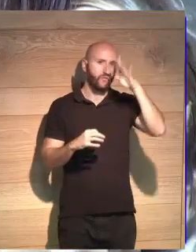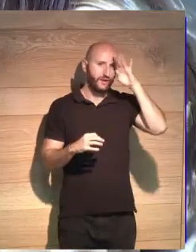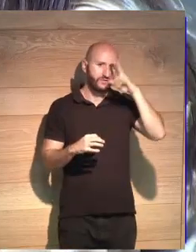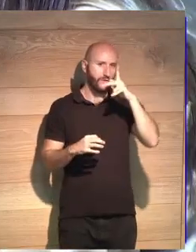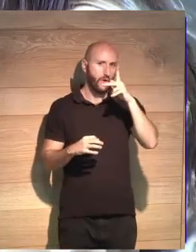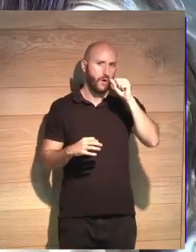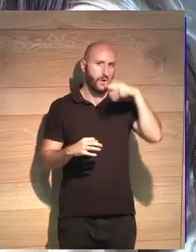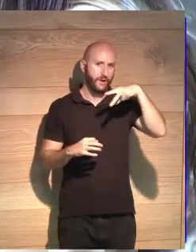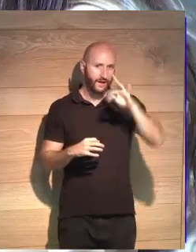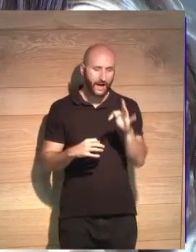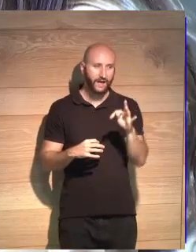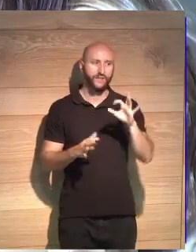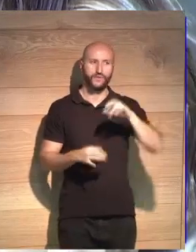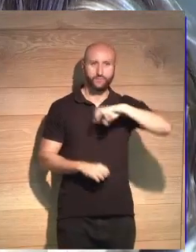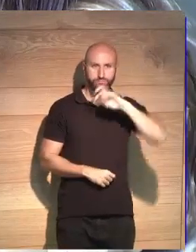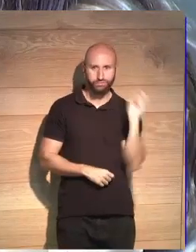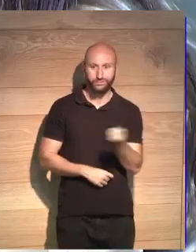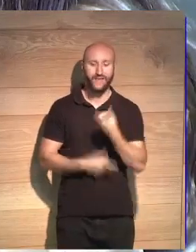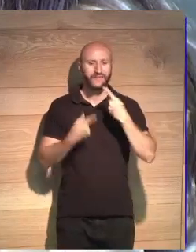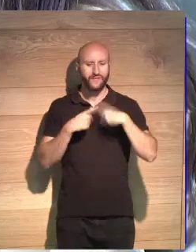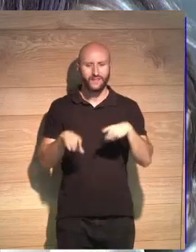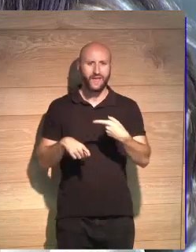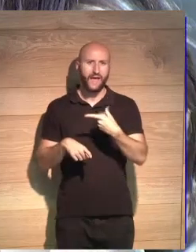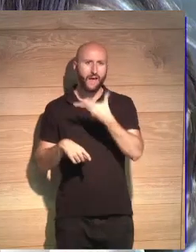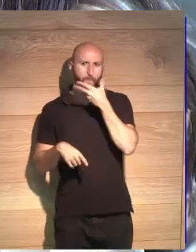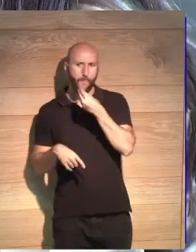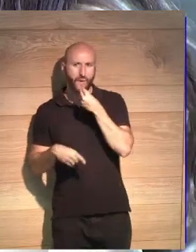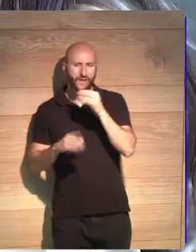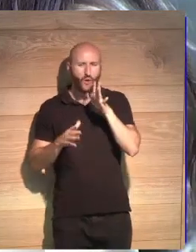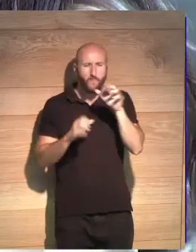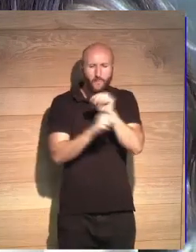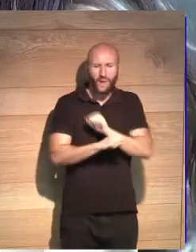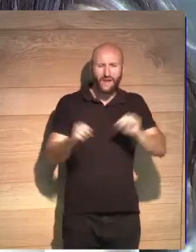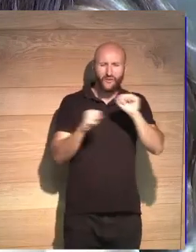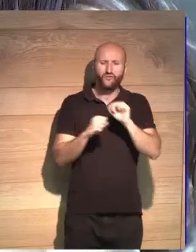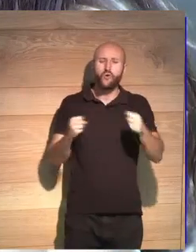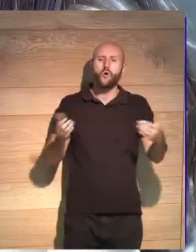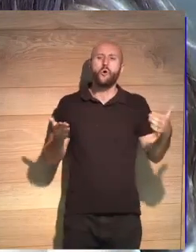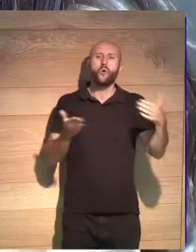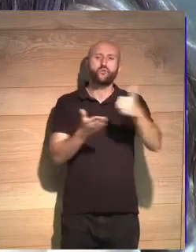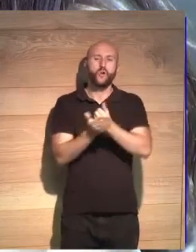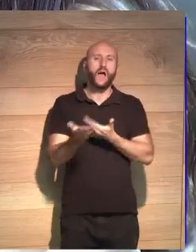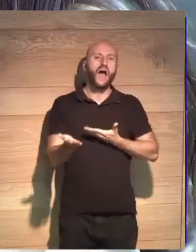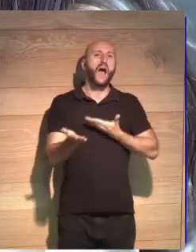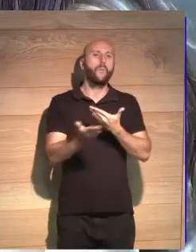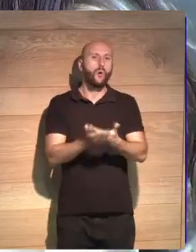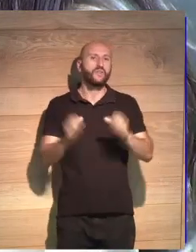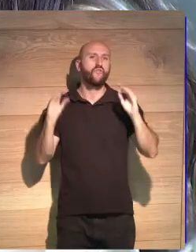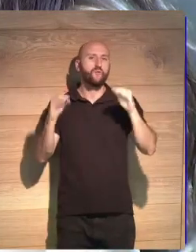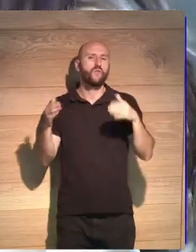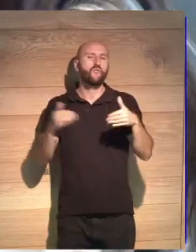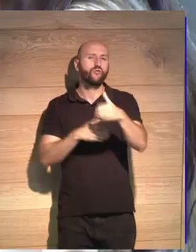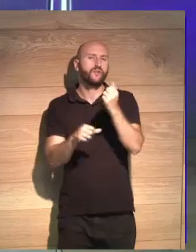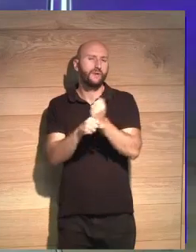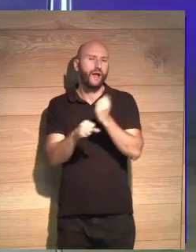talk about philosophers and the video games and the difference between what's beautiful and what's sublime? What can this